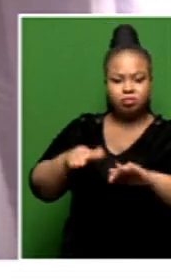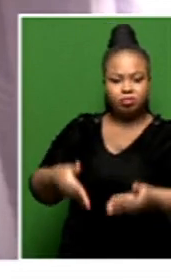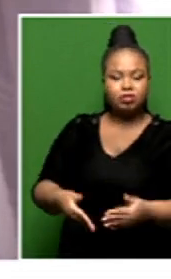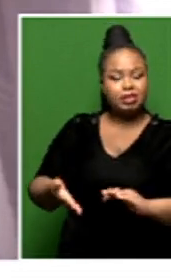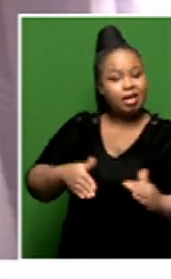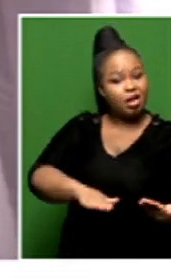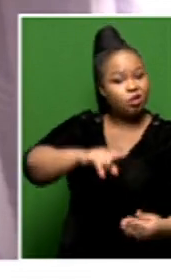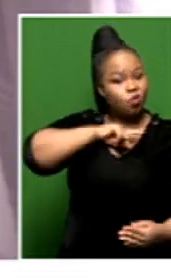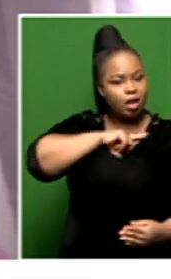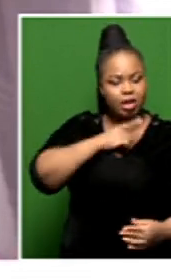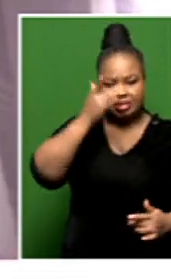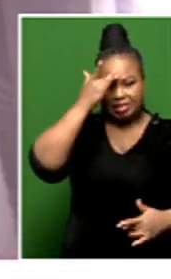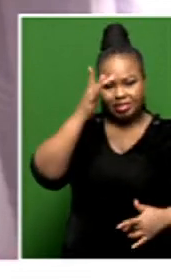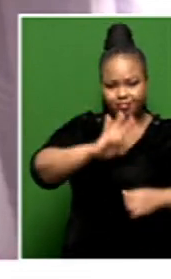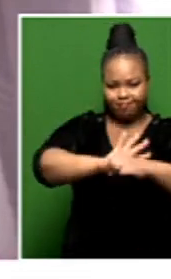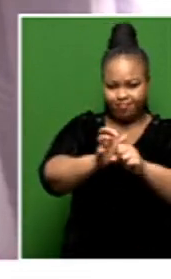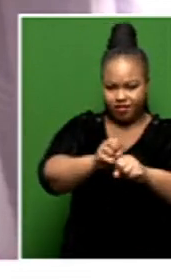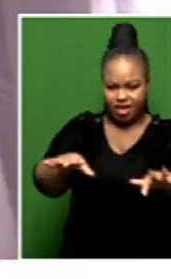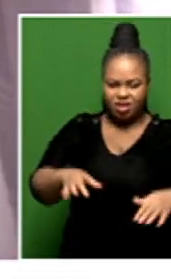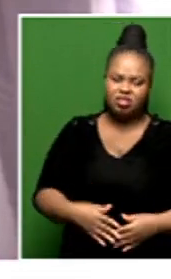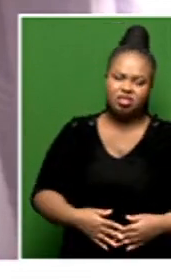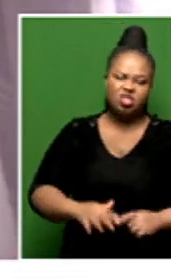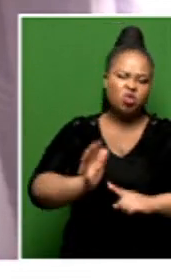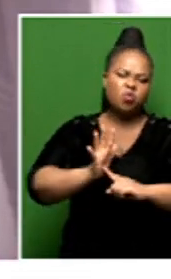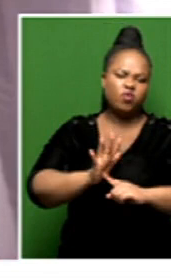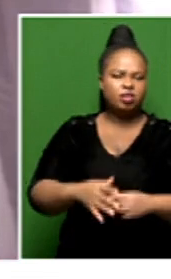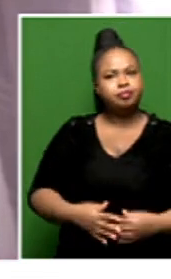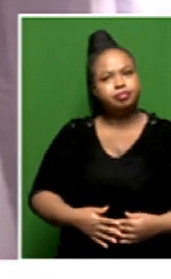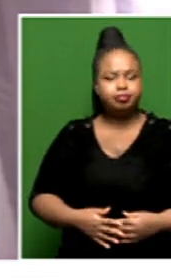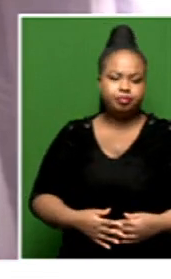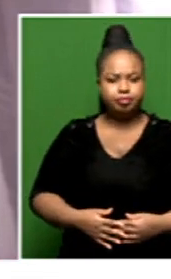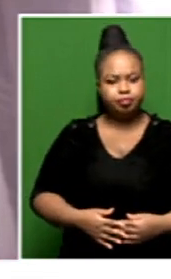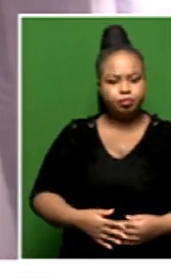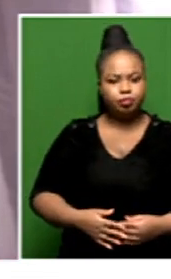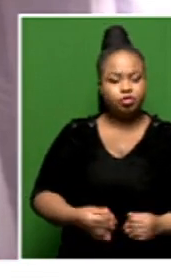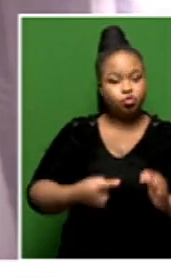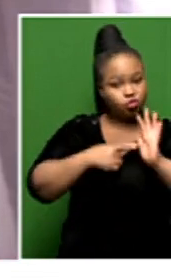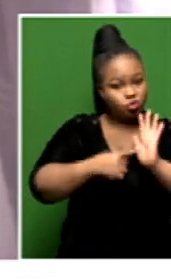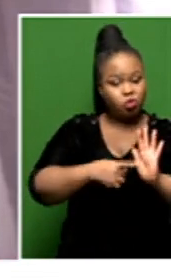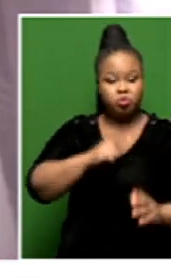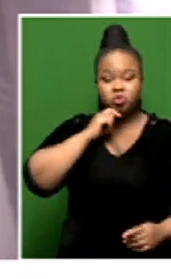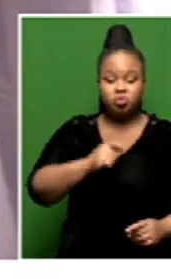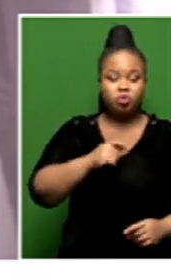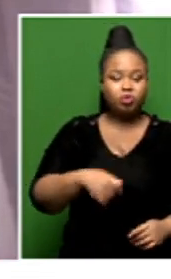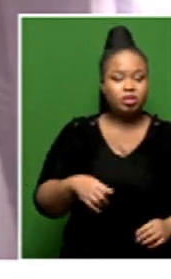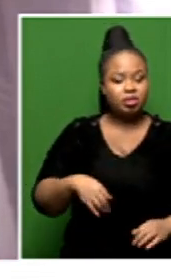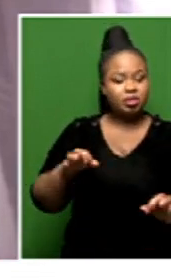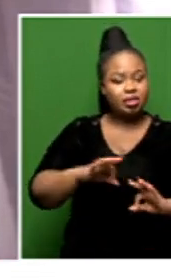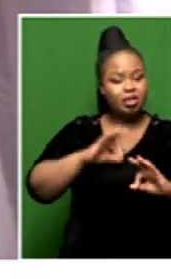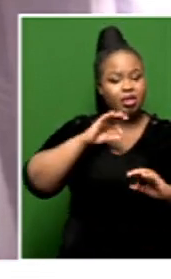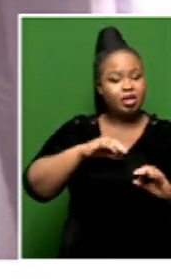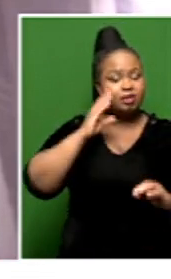from COVID-19. It's really a film that looks at the difficulties that the families